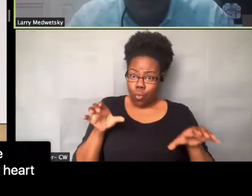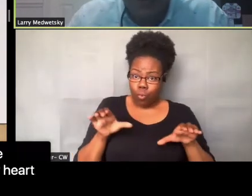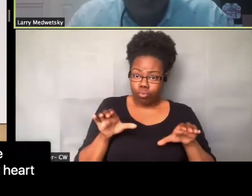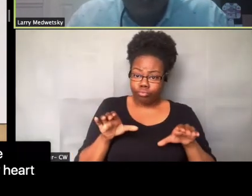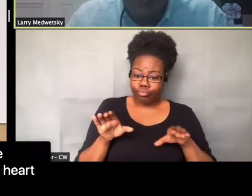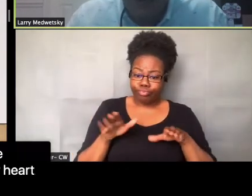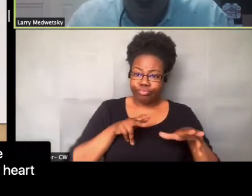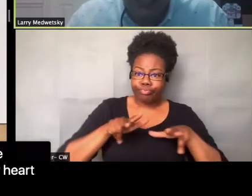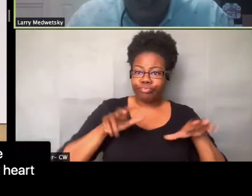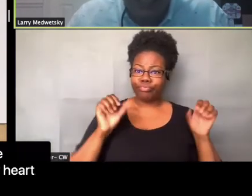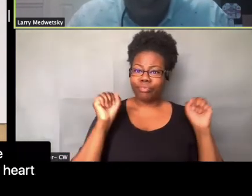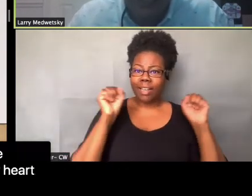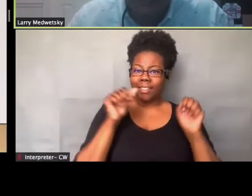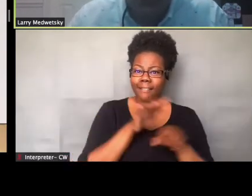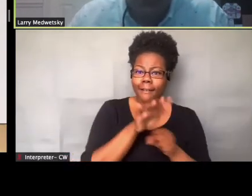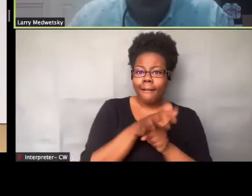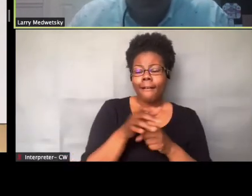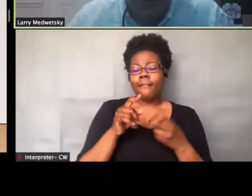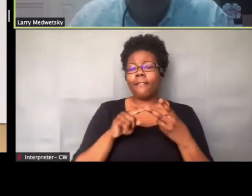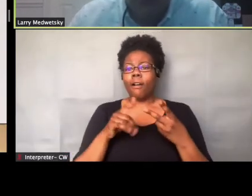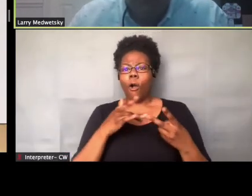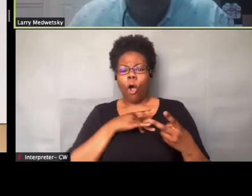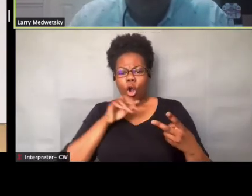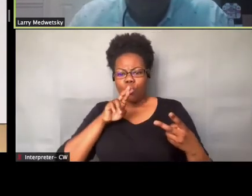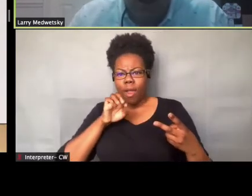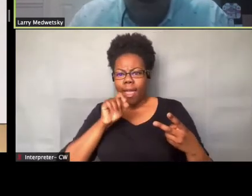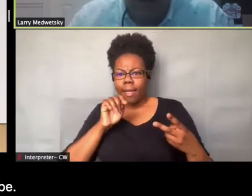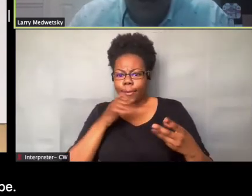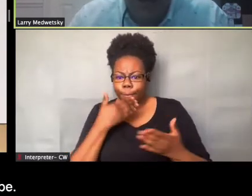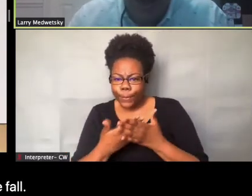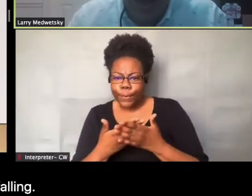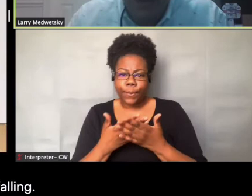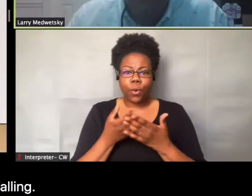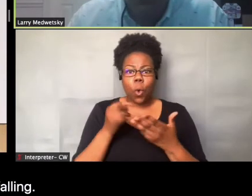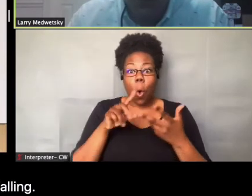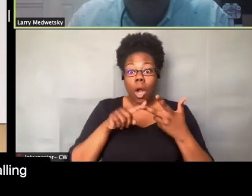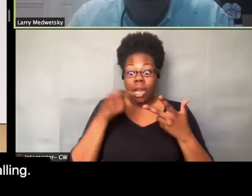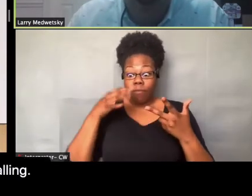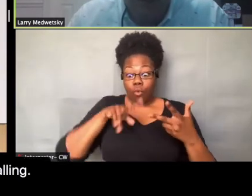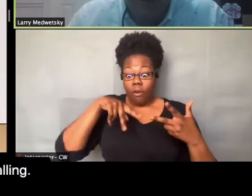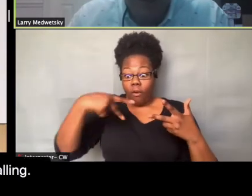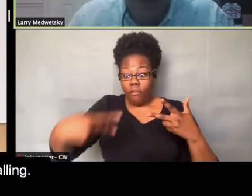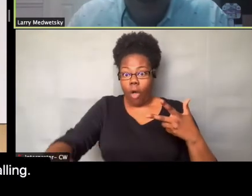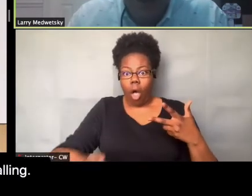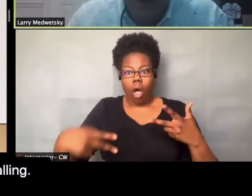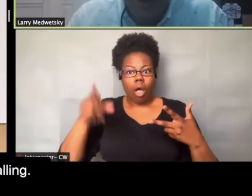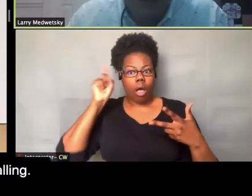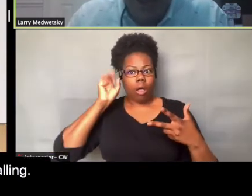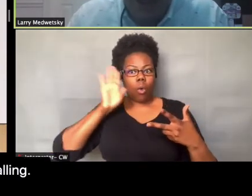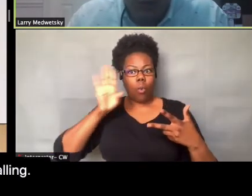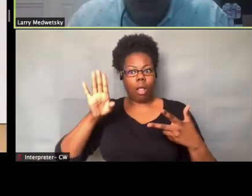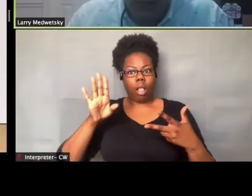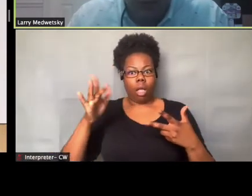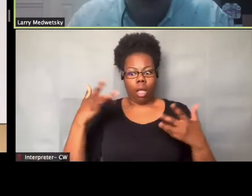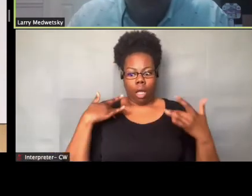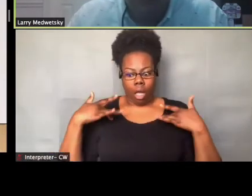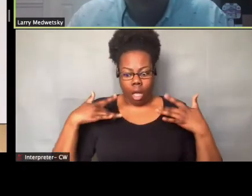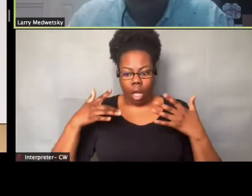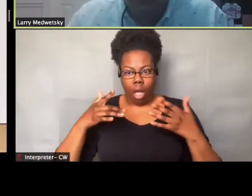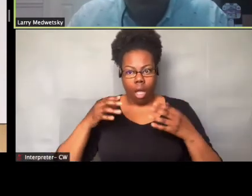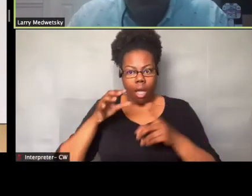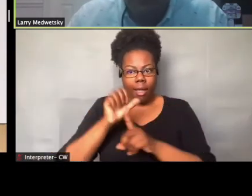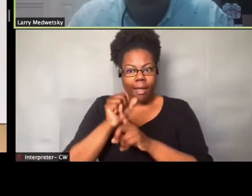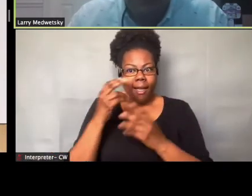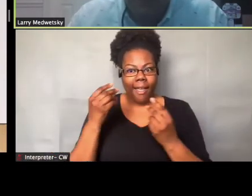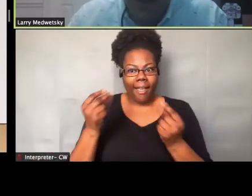it? It also has a sensor to determine if you might be falling. And if you do fall, it can actually alert